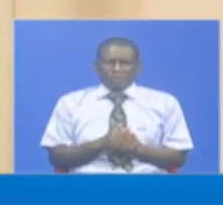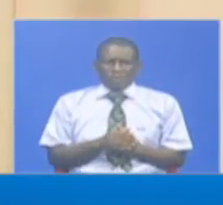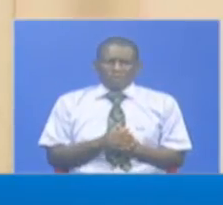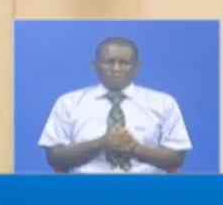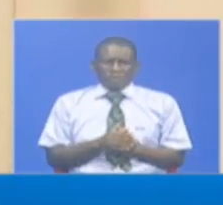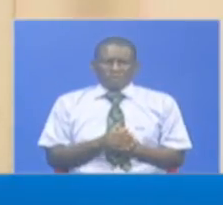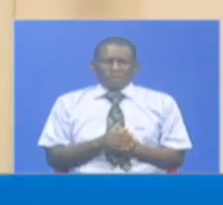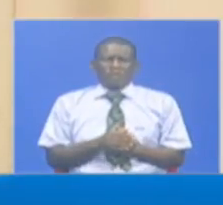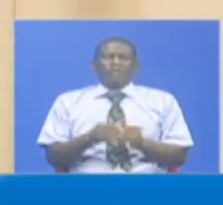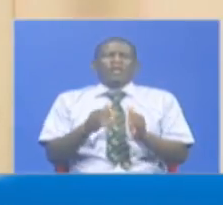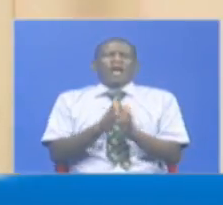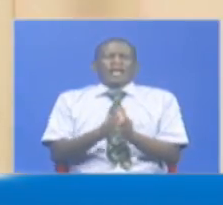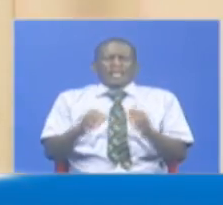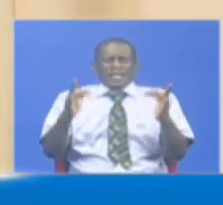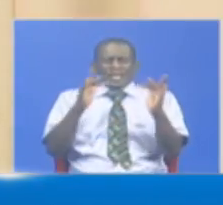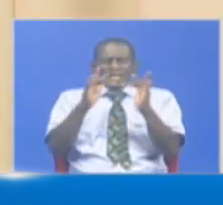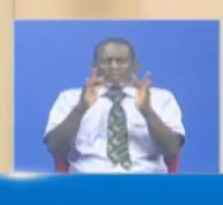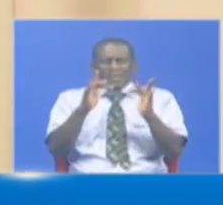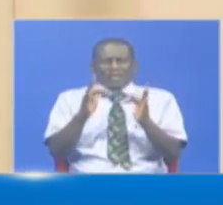and emails